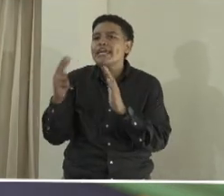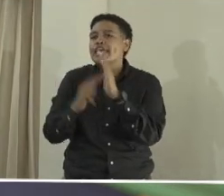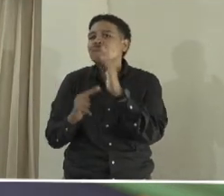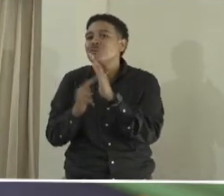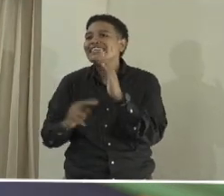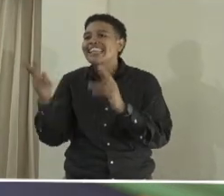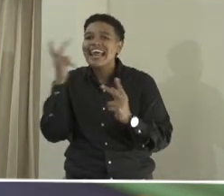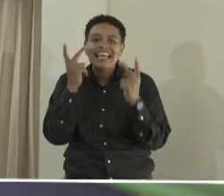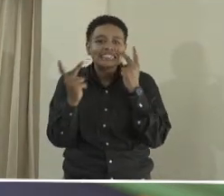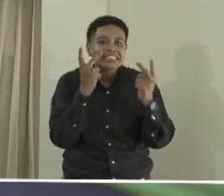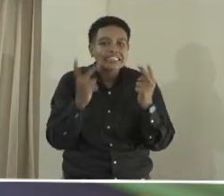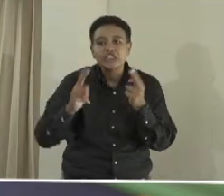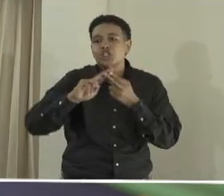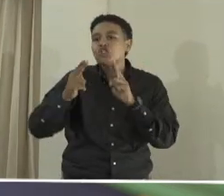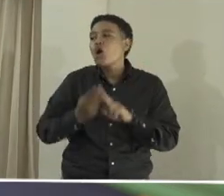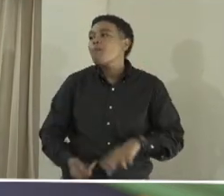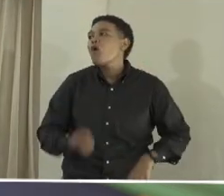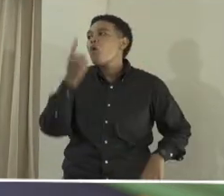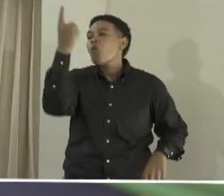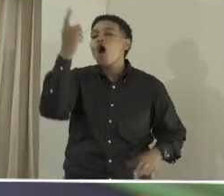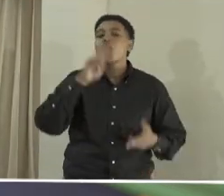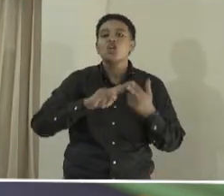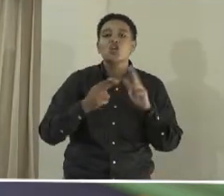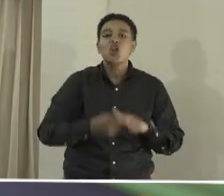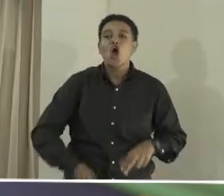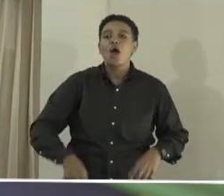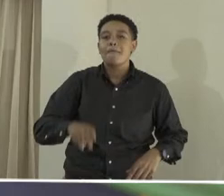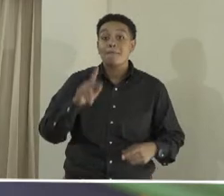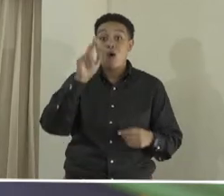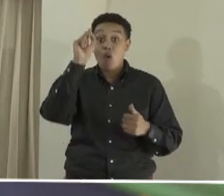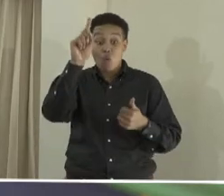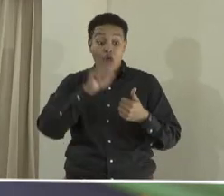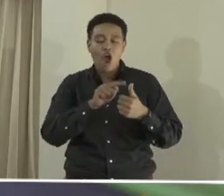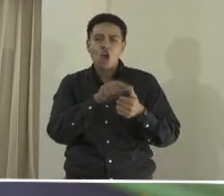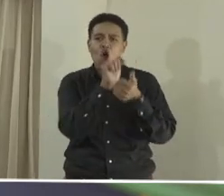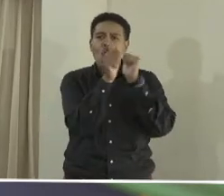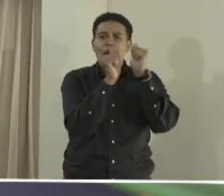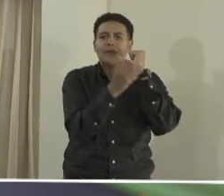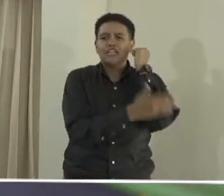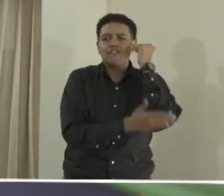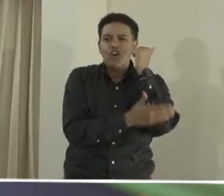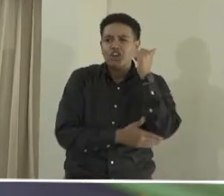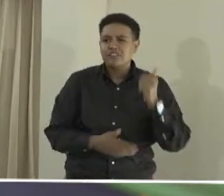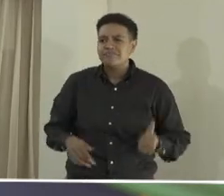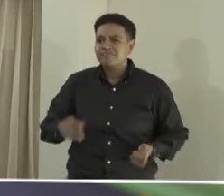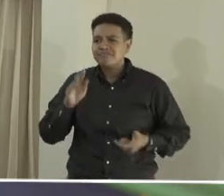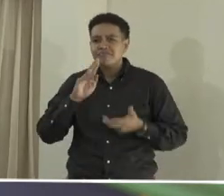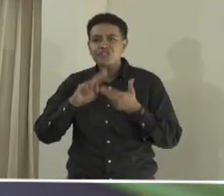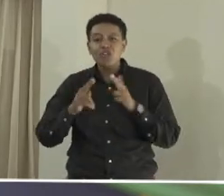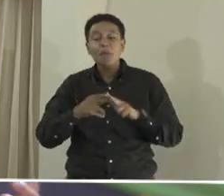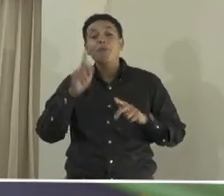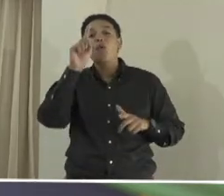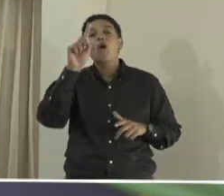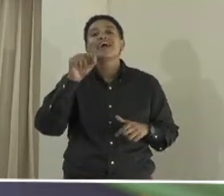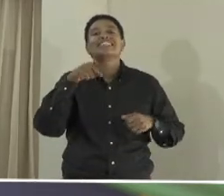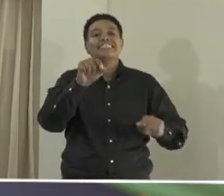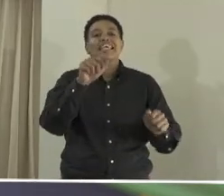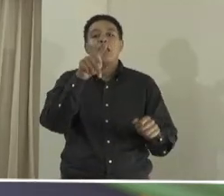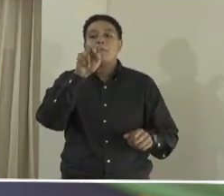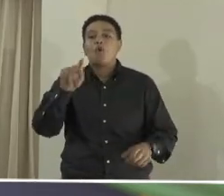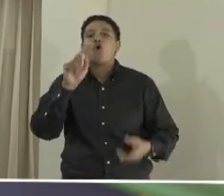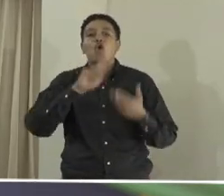see is number one, number two, competitive country, number one seaport, number